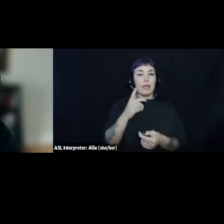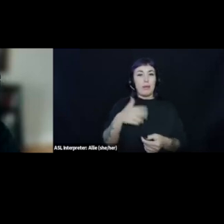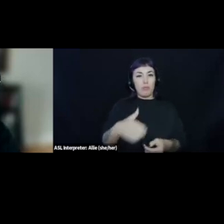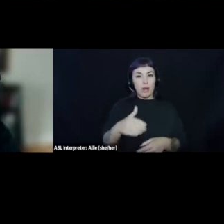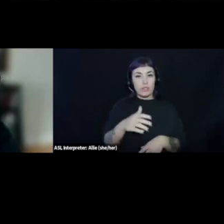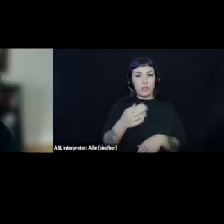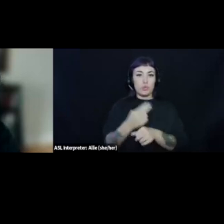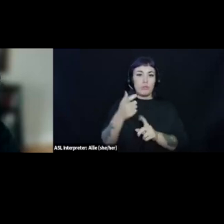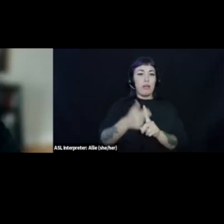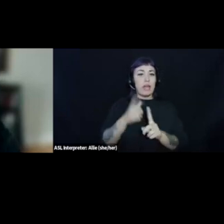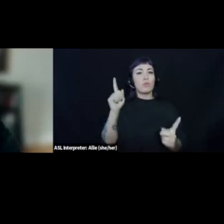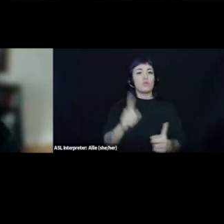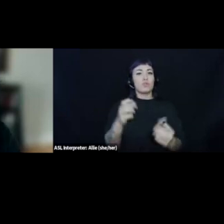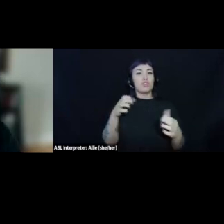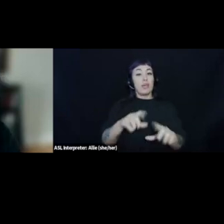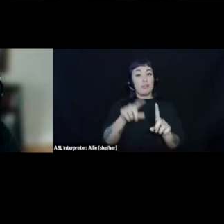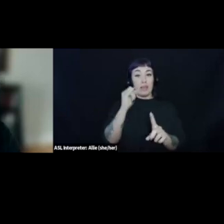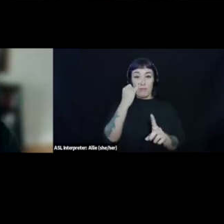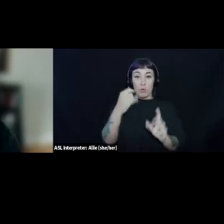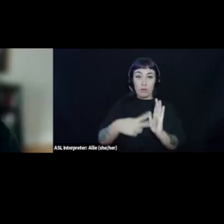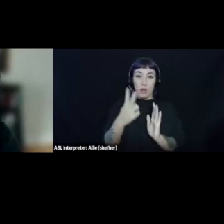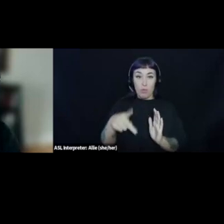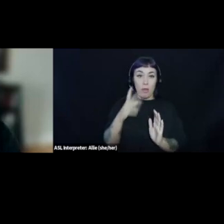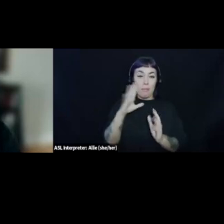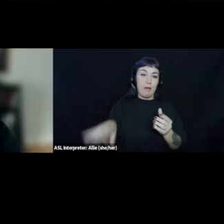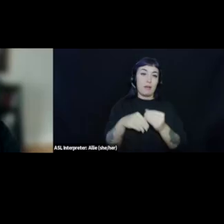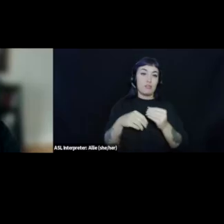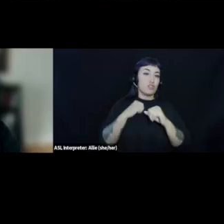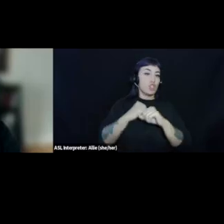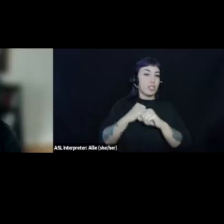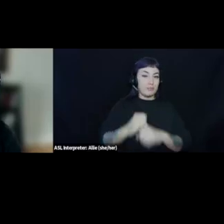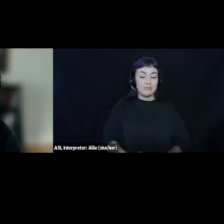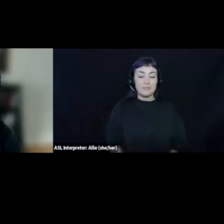It certainly reduces the chance, but if you want to double up, that'll give you extra security.